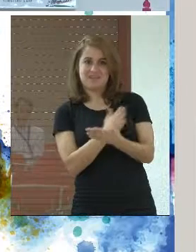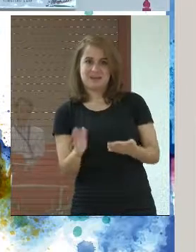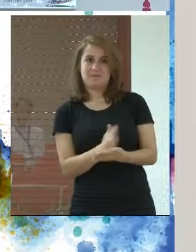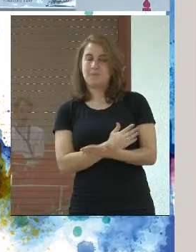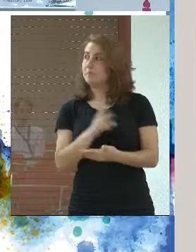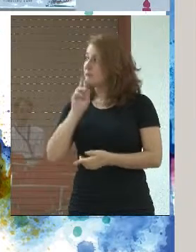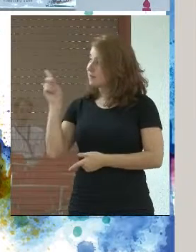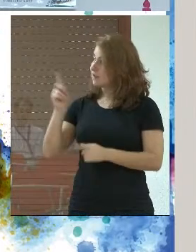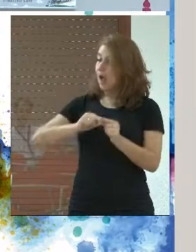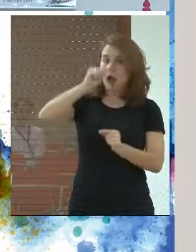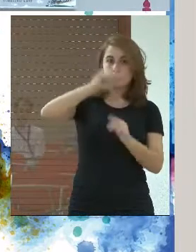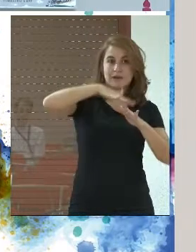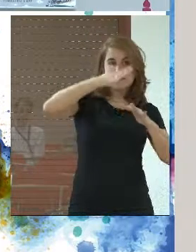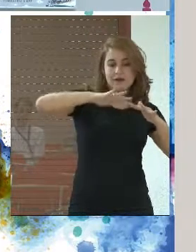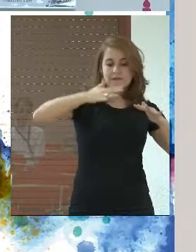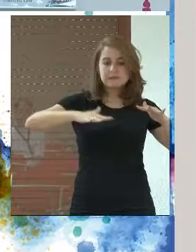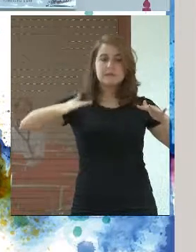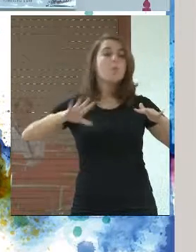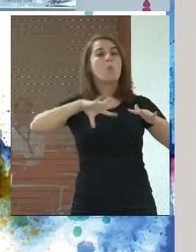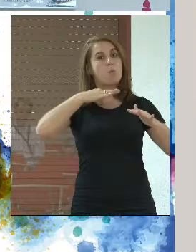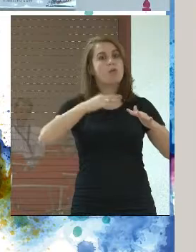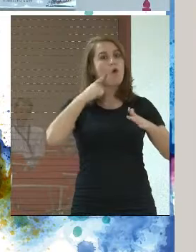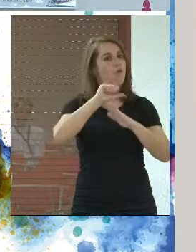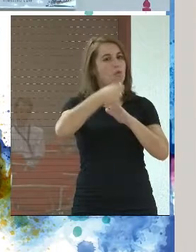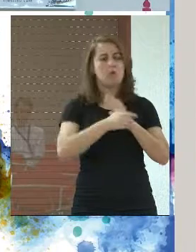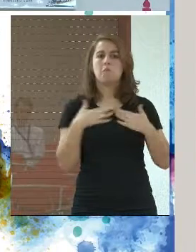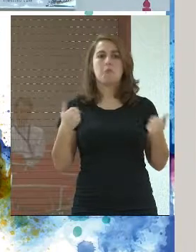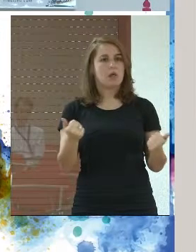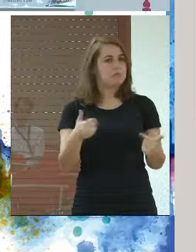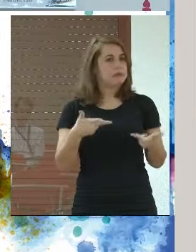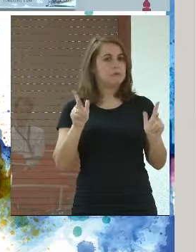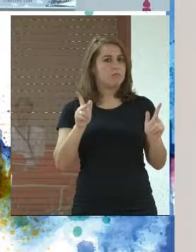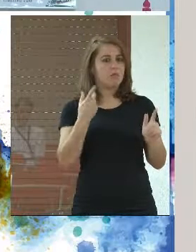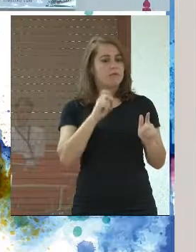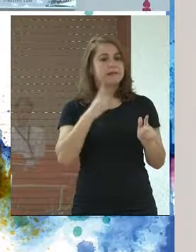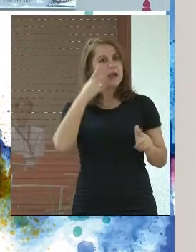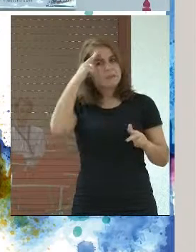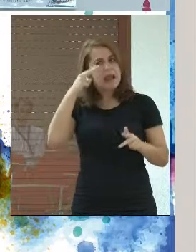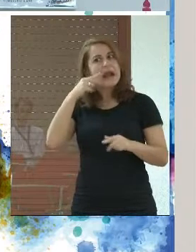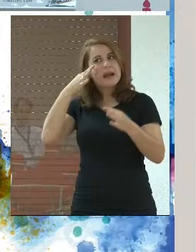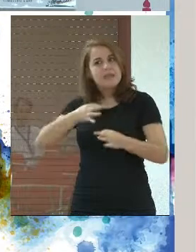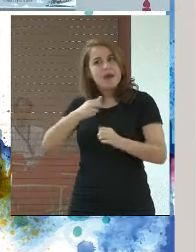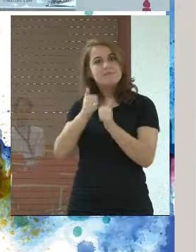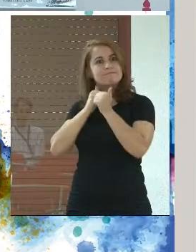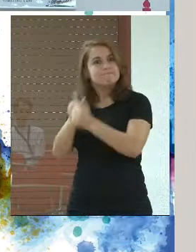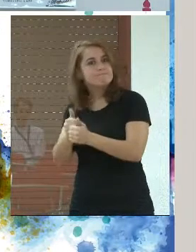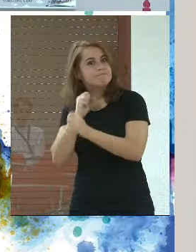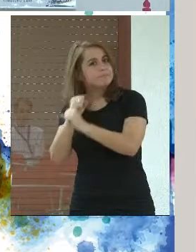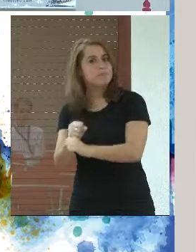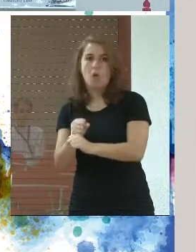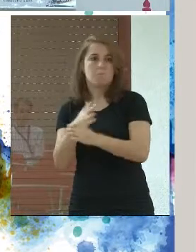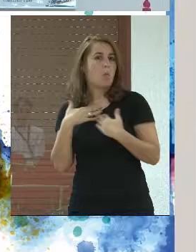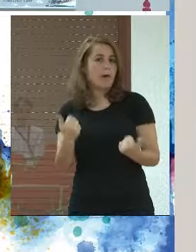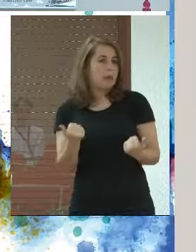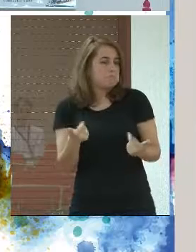relief, so that we can differentiate the different layers. And I can configure the layers the way that I want. I do not need